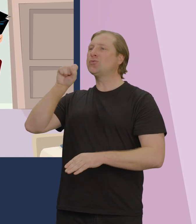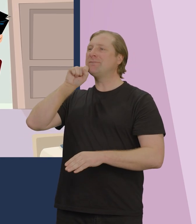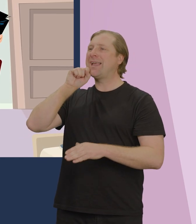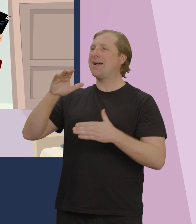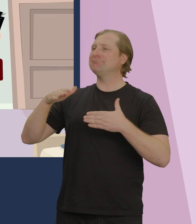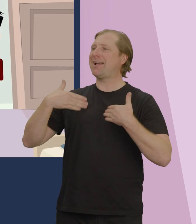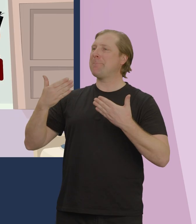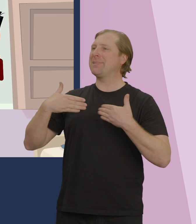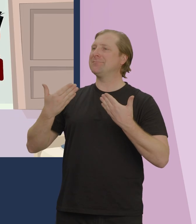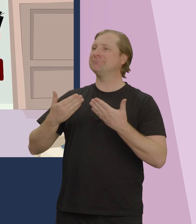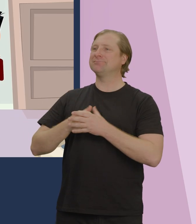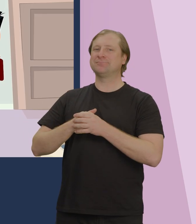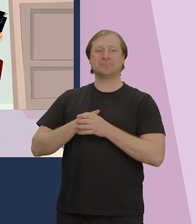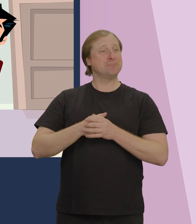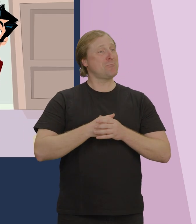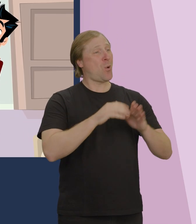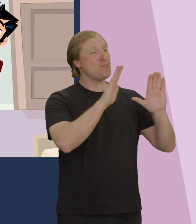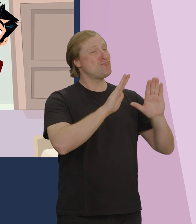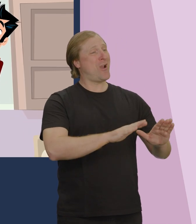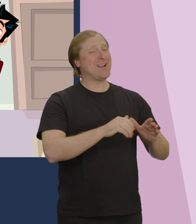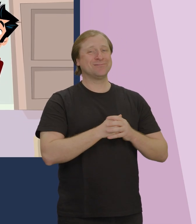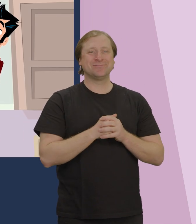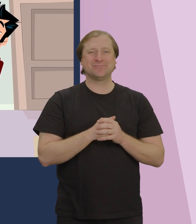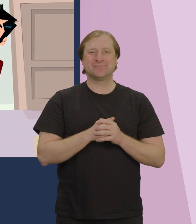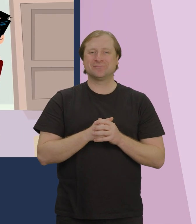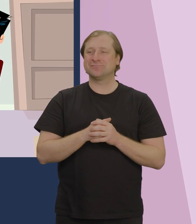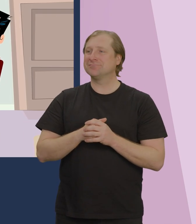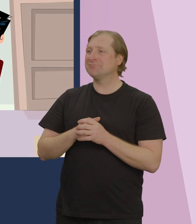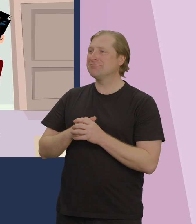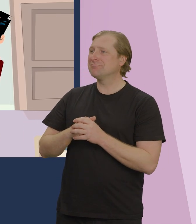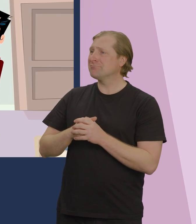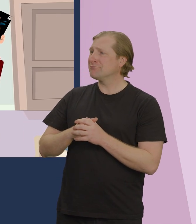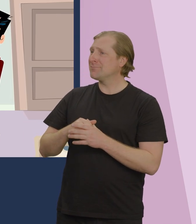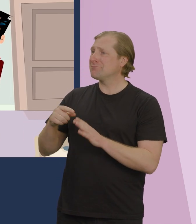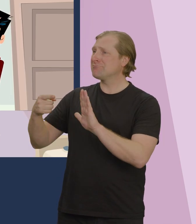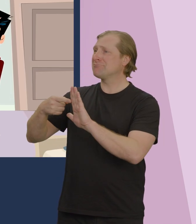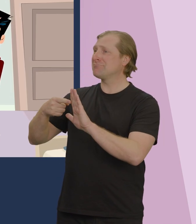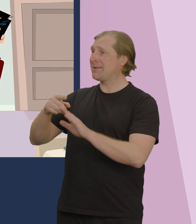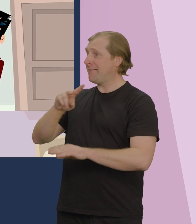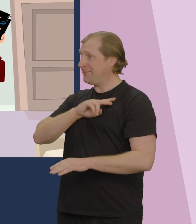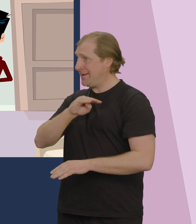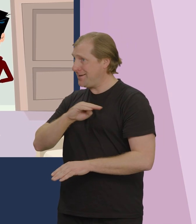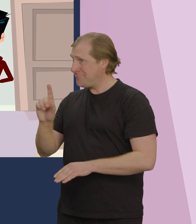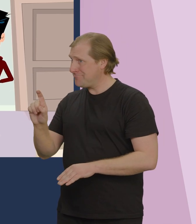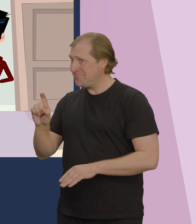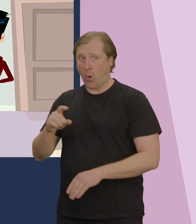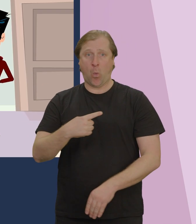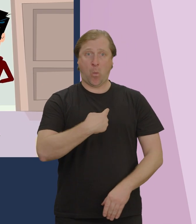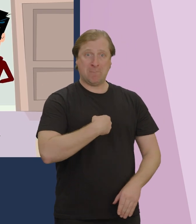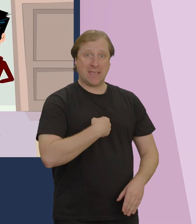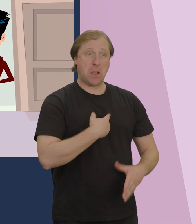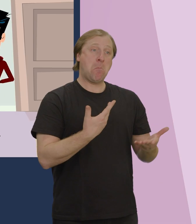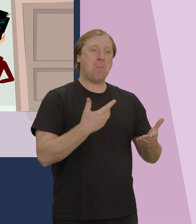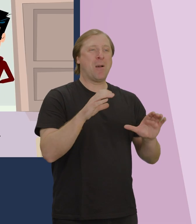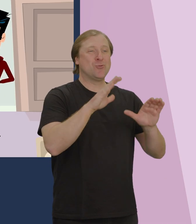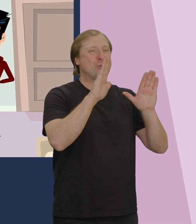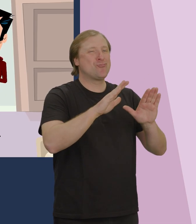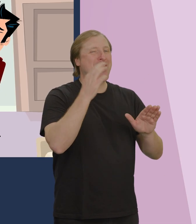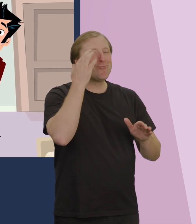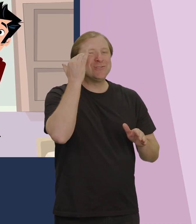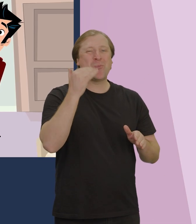Sofia, happy. That's great. Vinny, question mark. Who, me? I'm doing